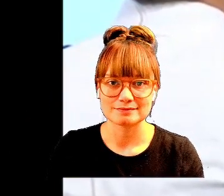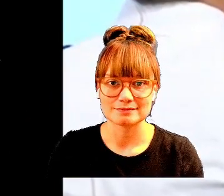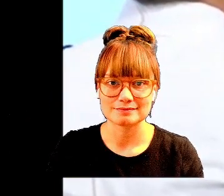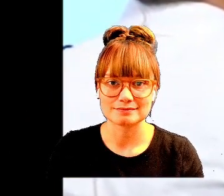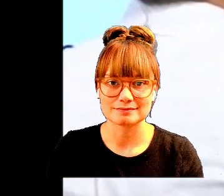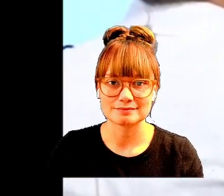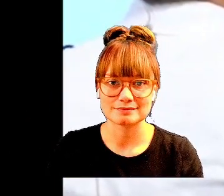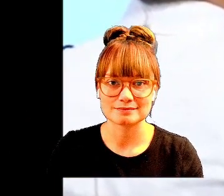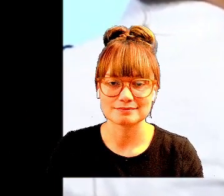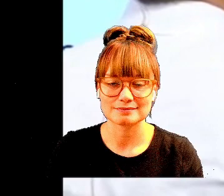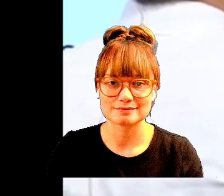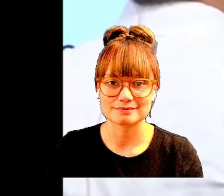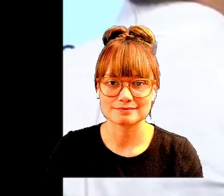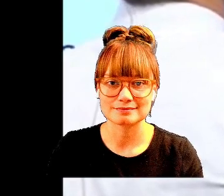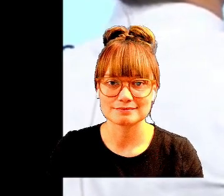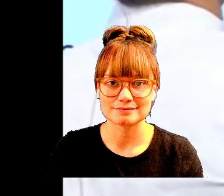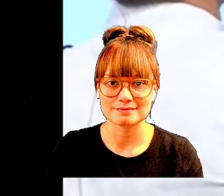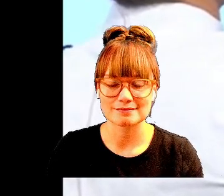16 times 5.